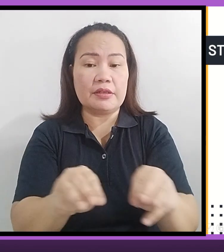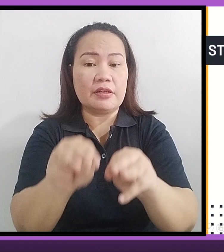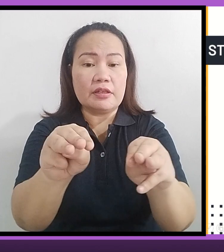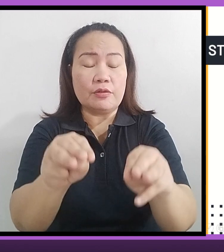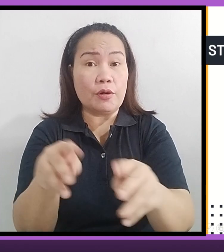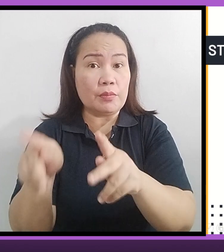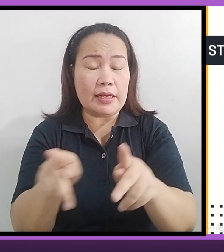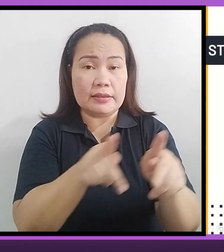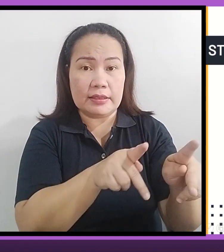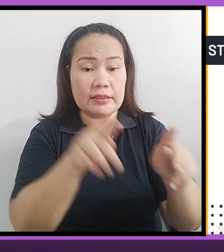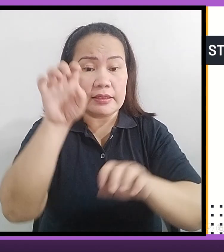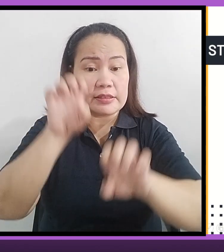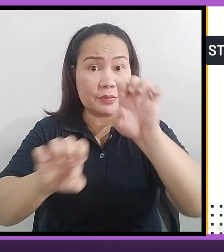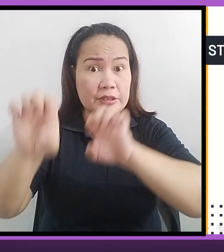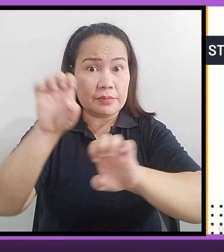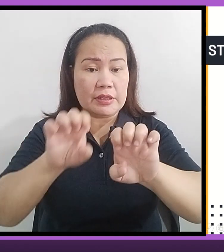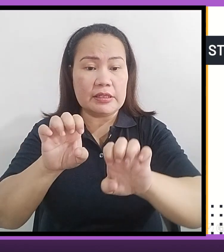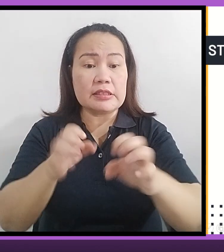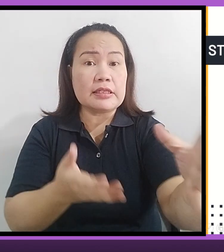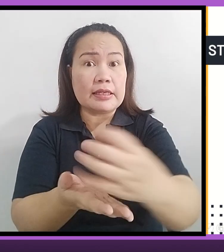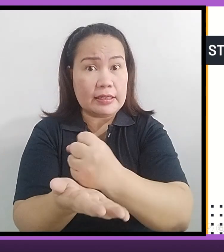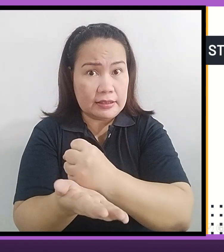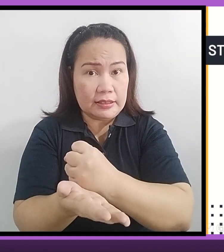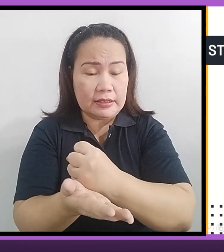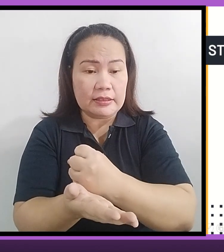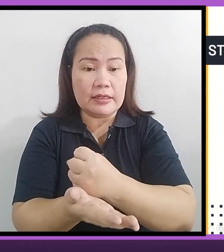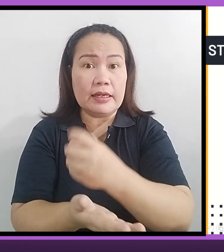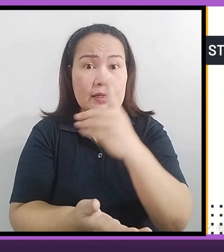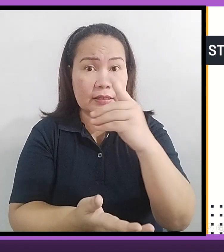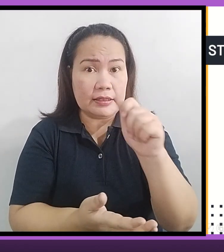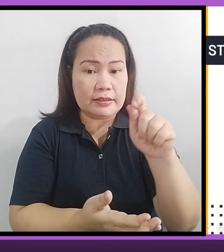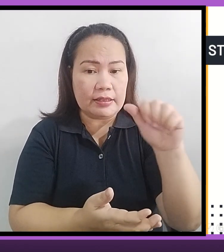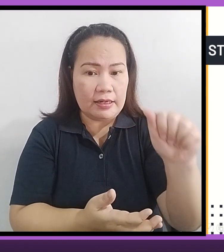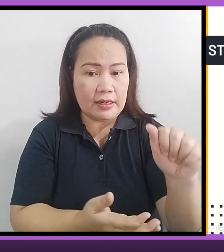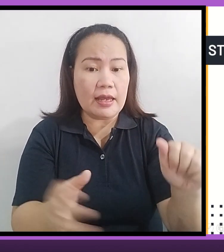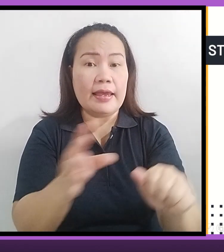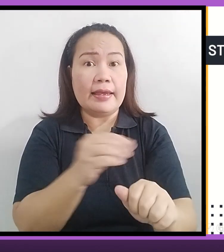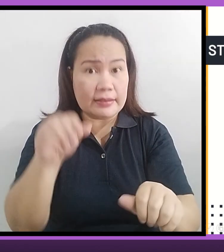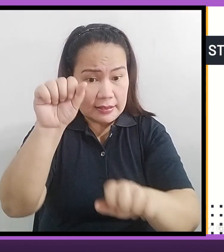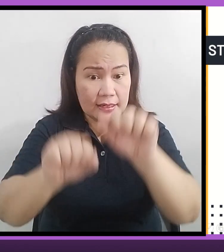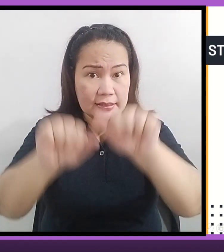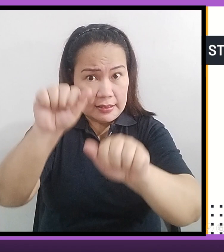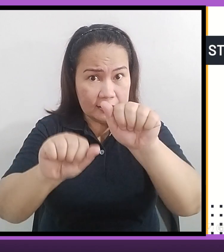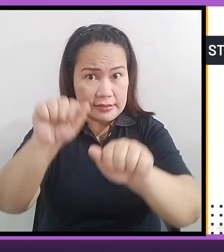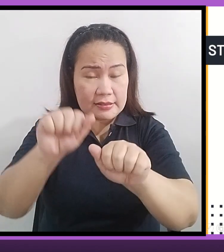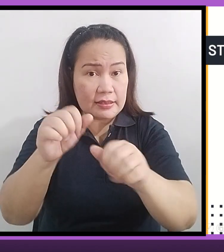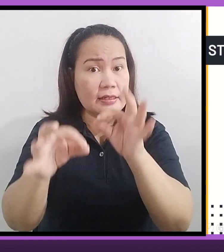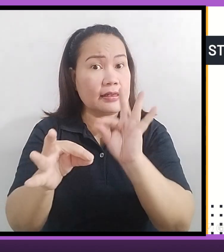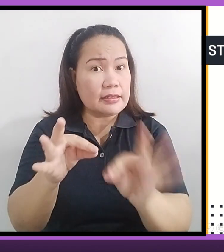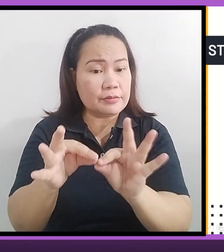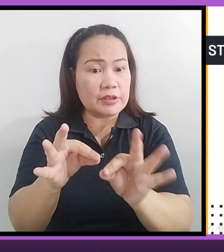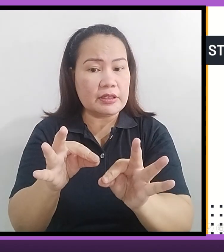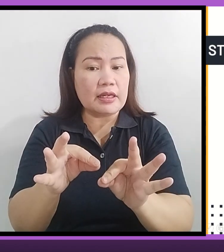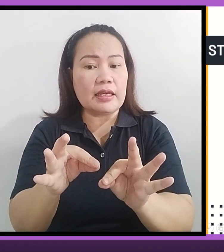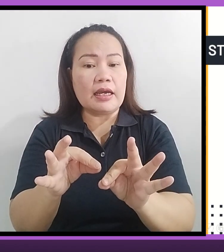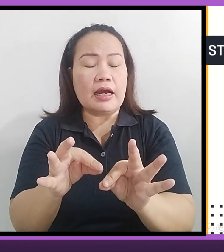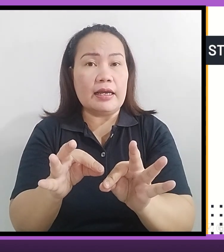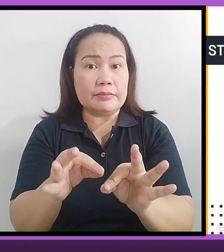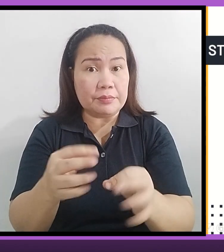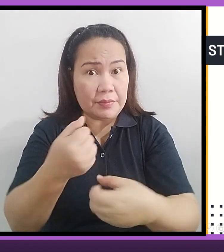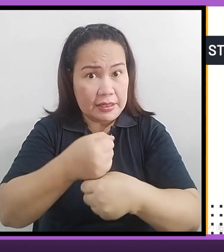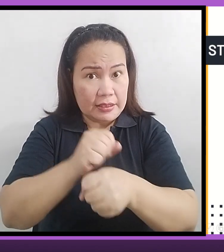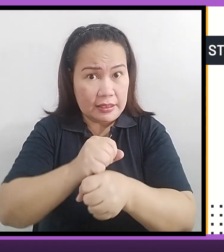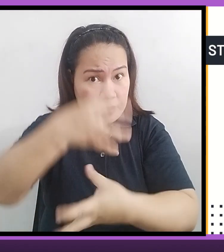planning experiments, obtaining data and then analyzing, interpreting, and drawing conclusion based on